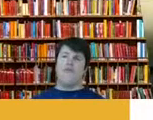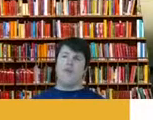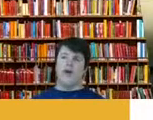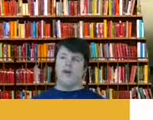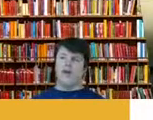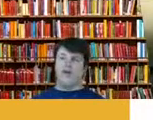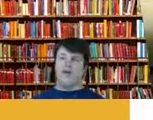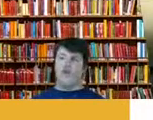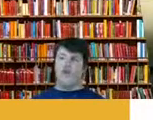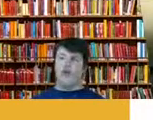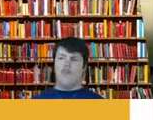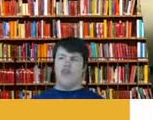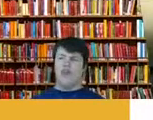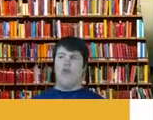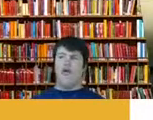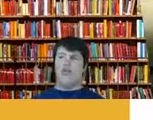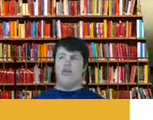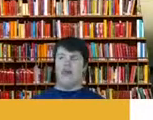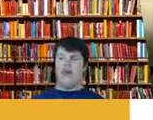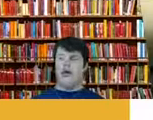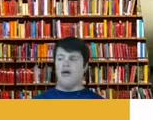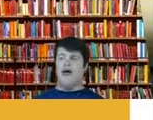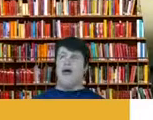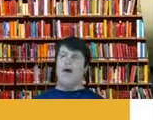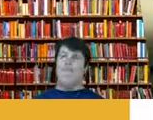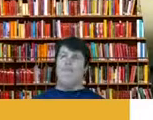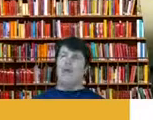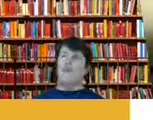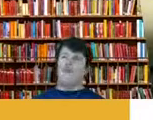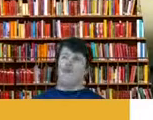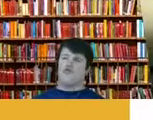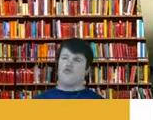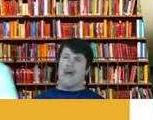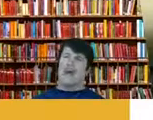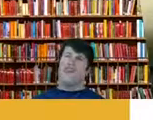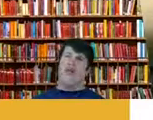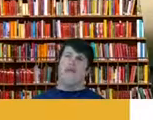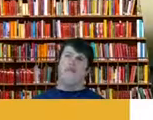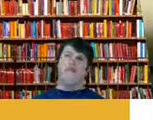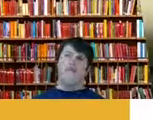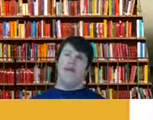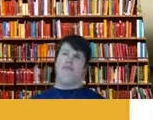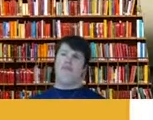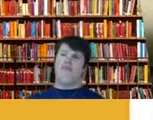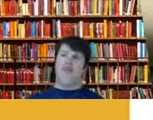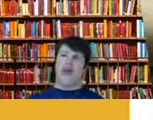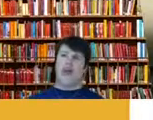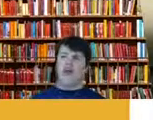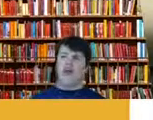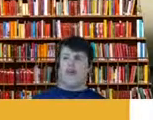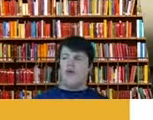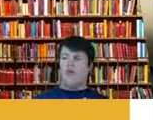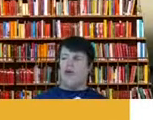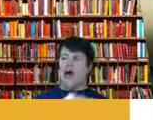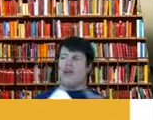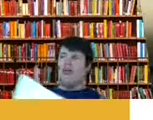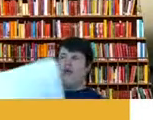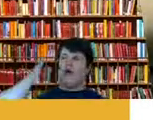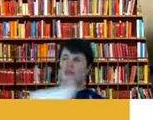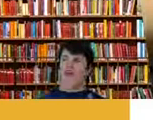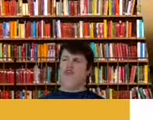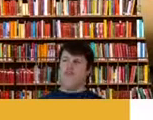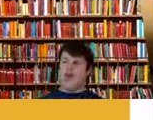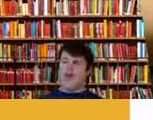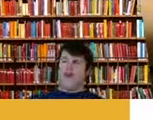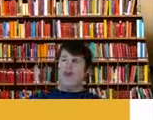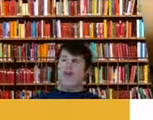religious import for which you are needed, my mind was distracted because I was afraid that you were not going to